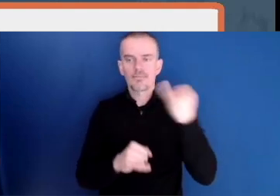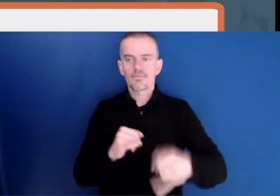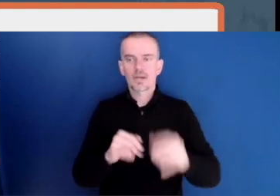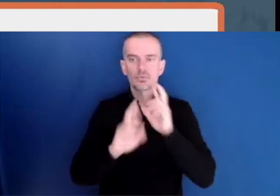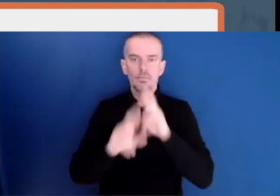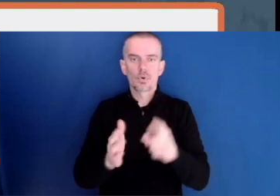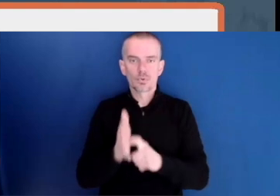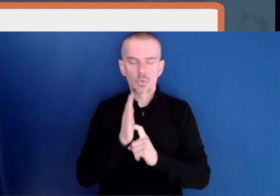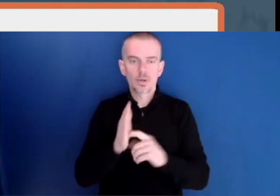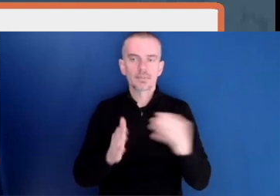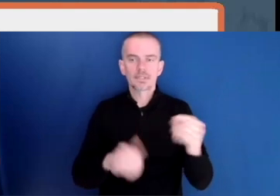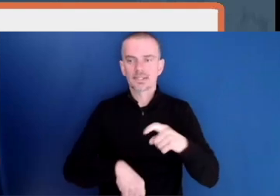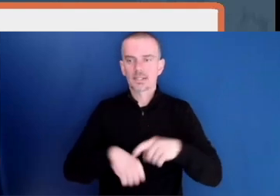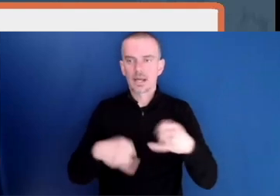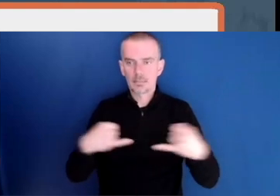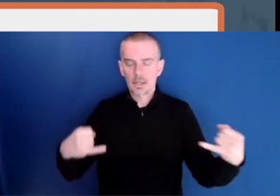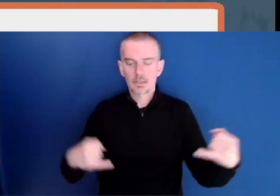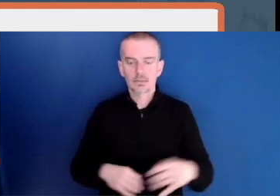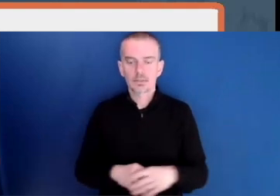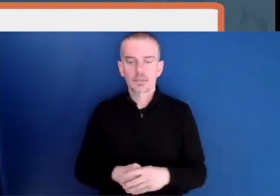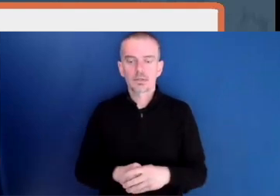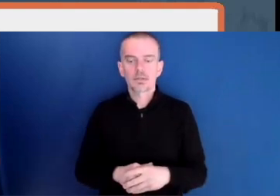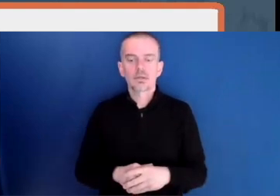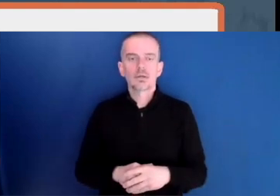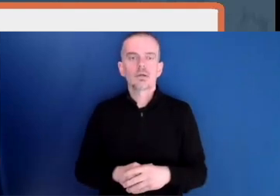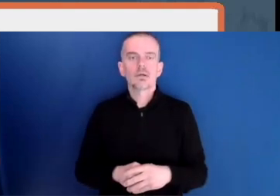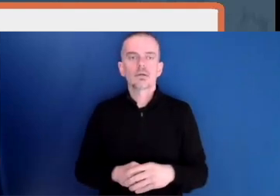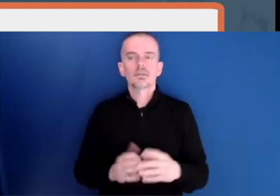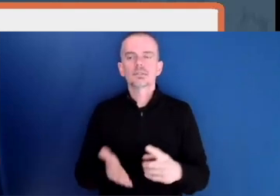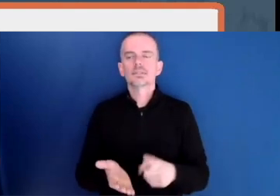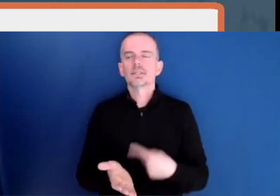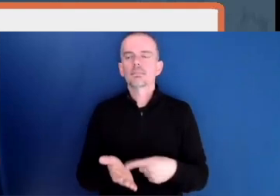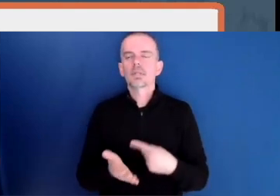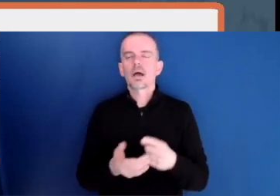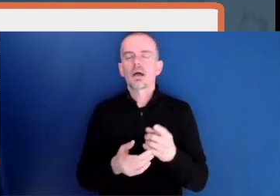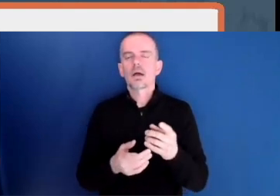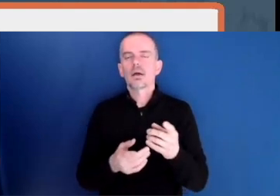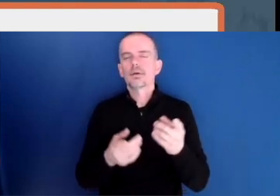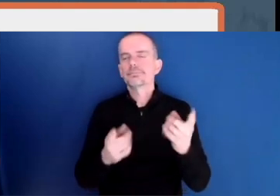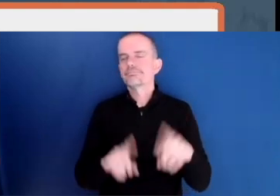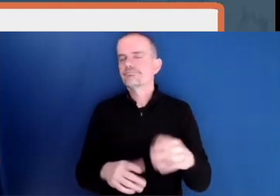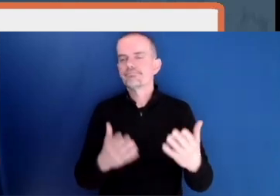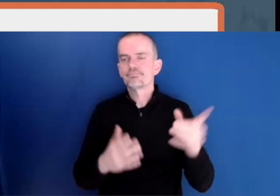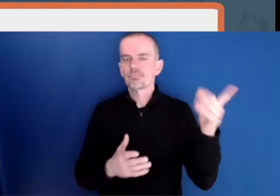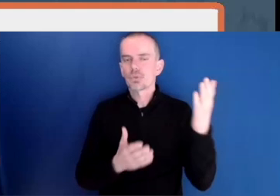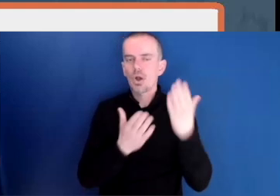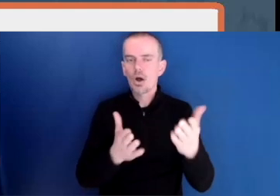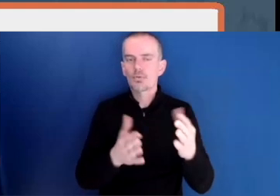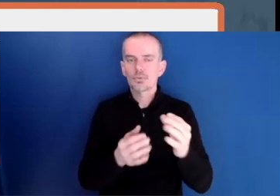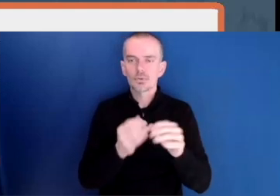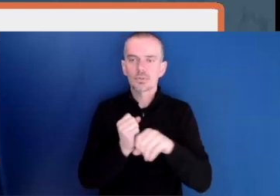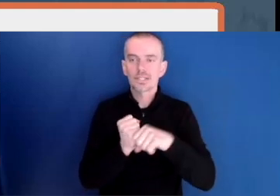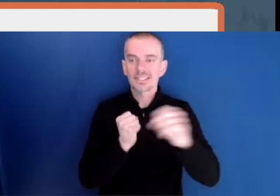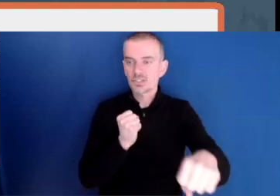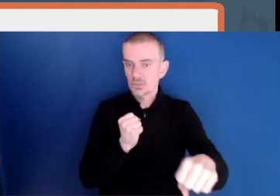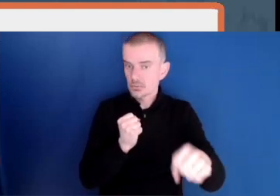and timelines. Sometimes there are cases where they may offer extensions,